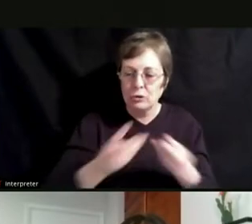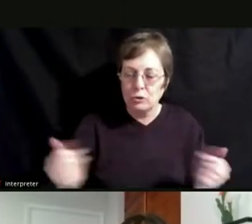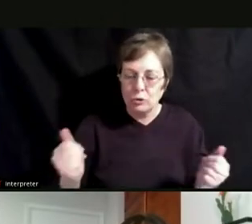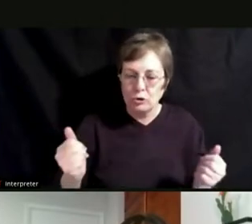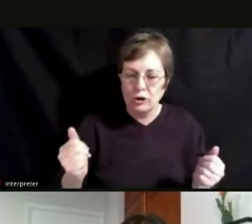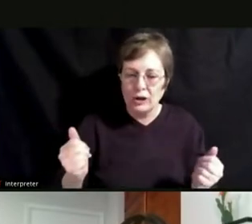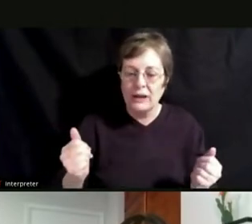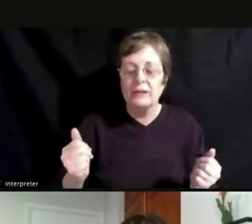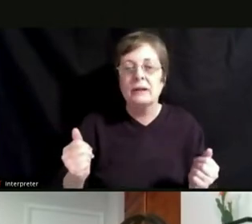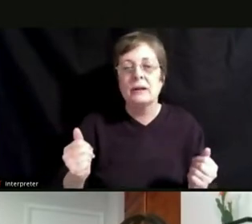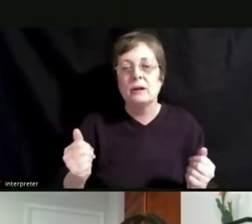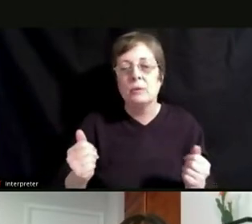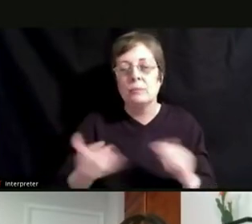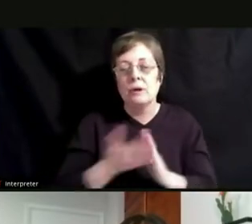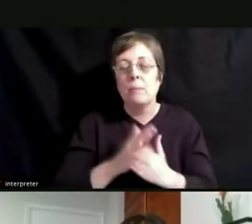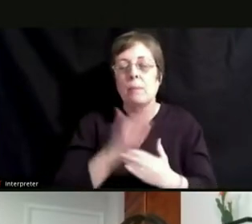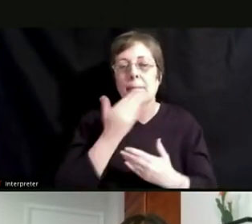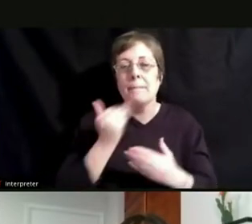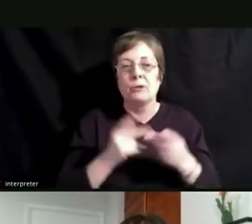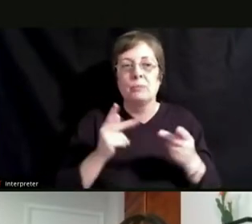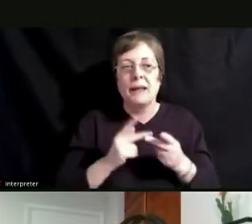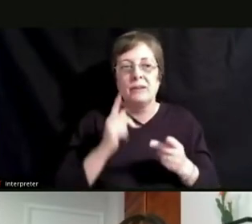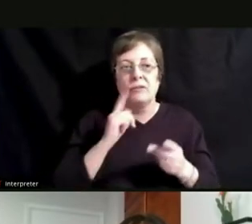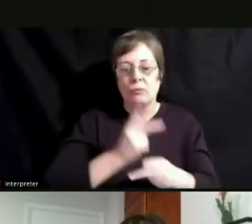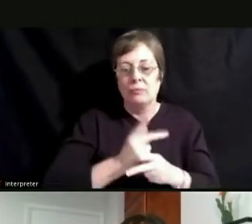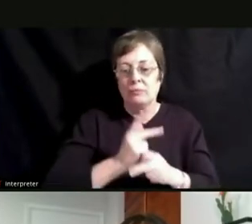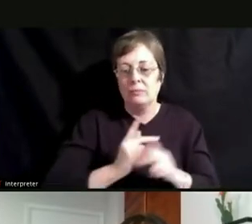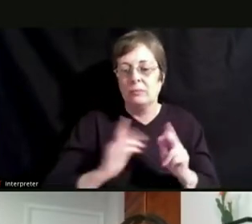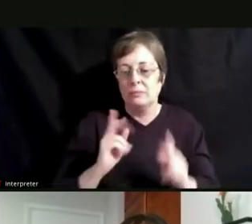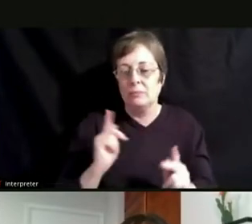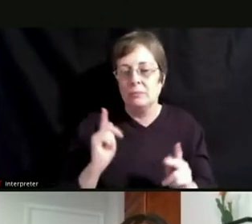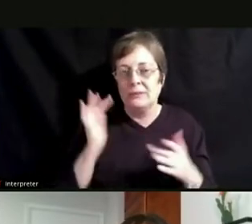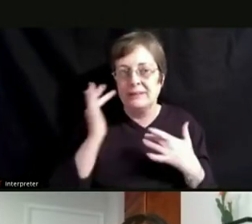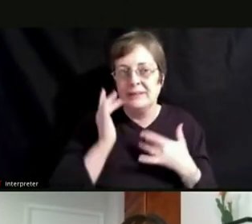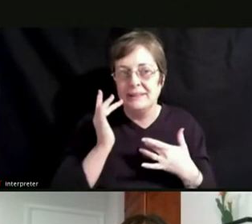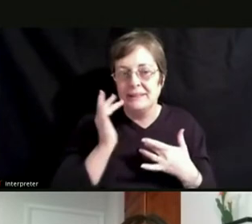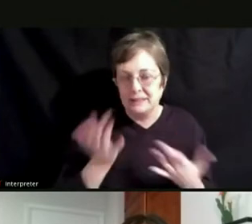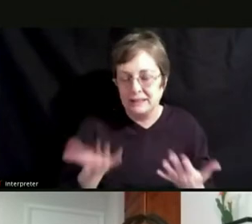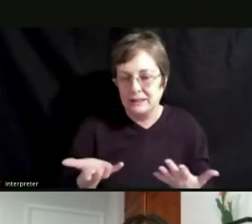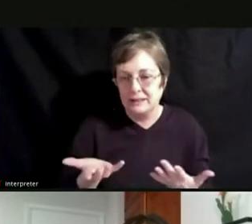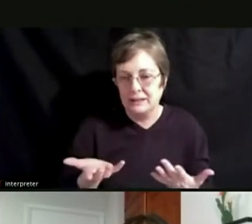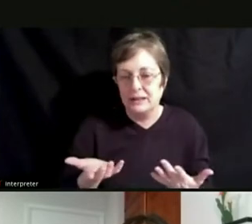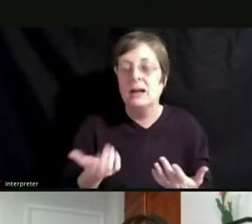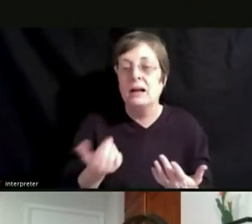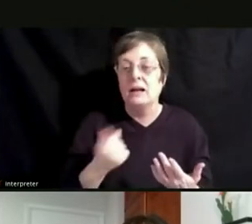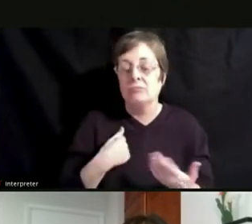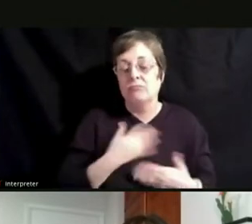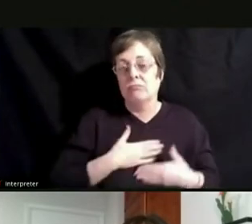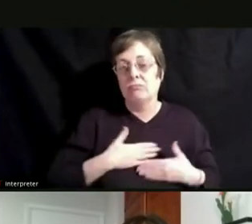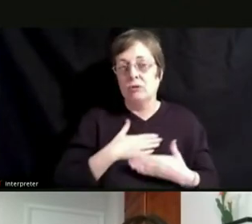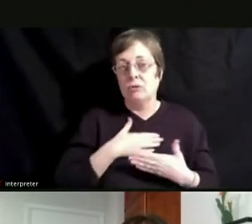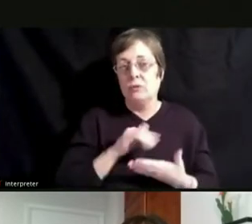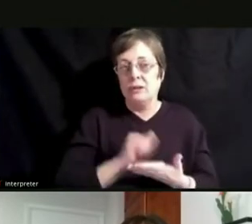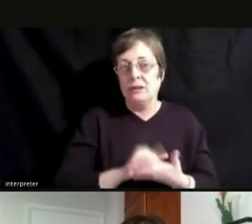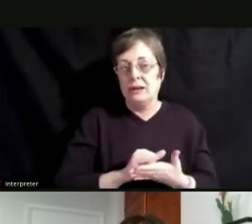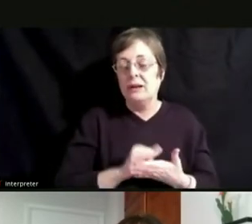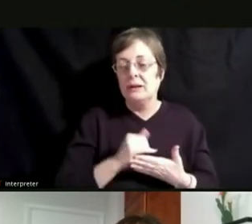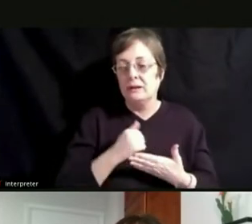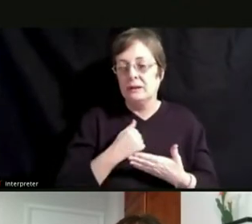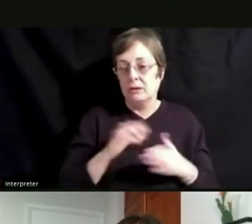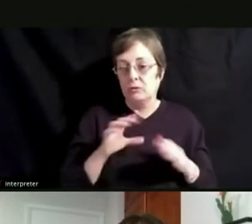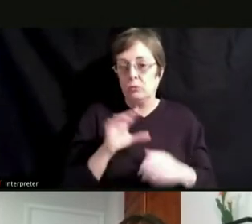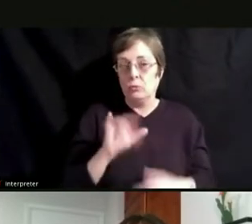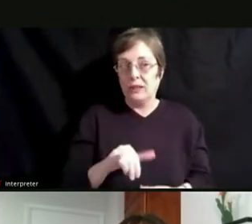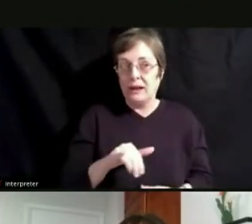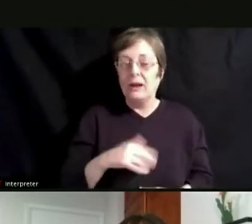to treat people who are sick, if you will, for lack of a better word. So that's what I really enjoy. That's what I do. And so I get to